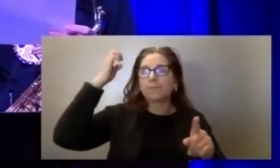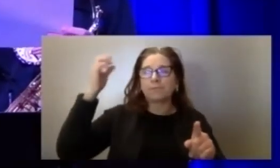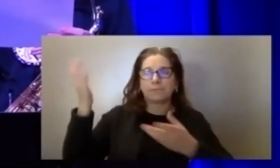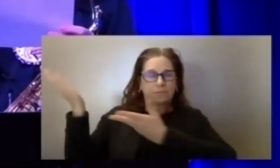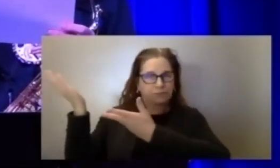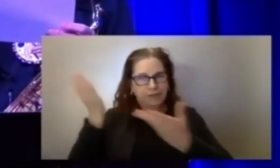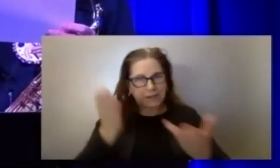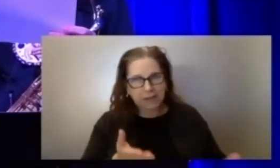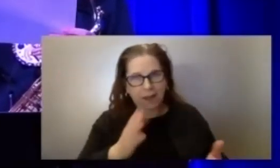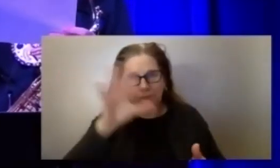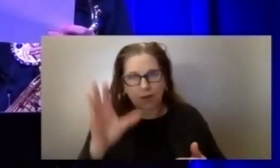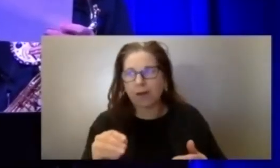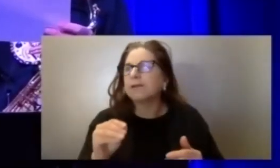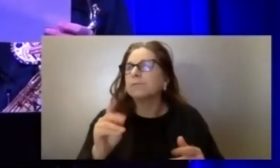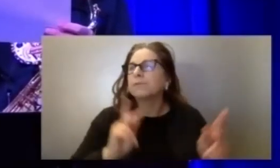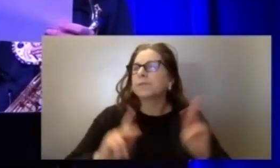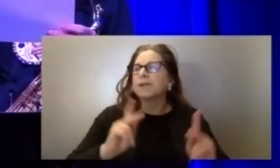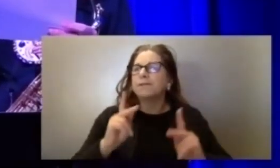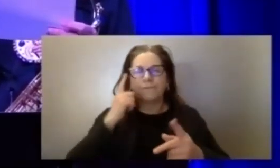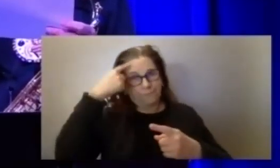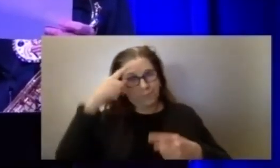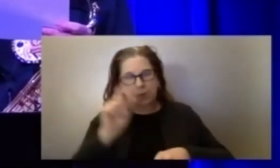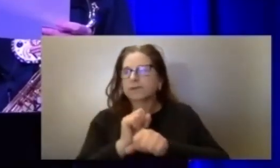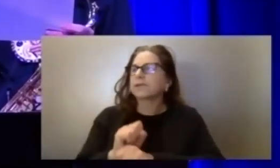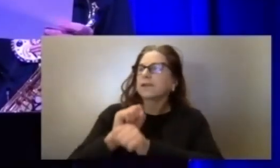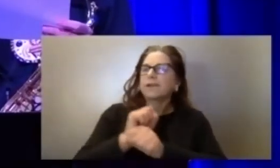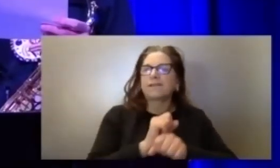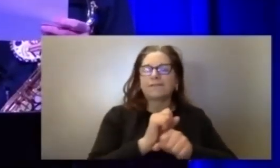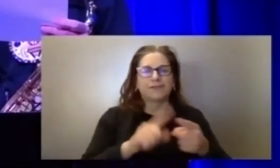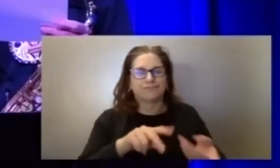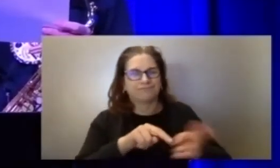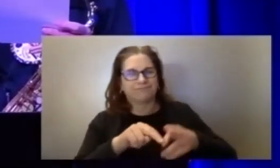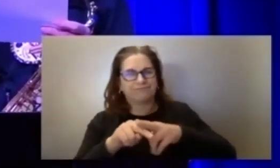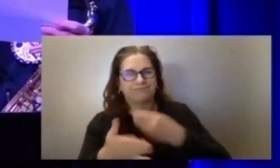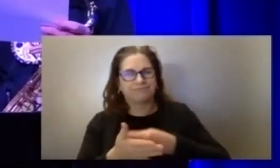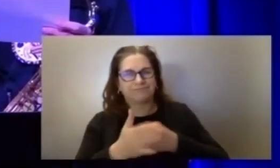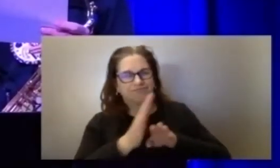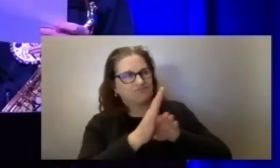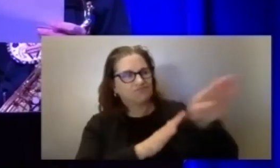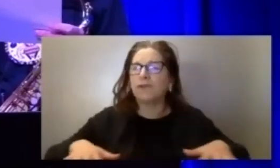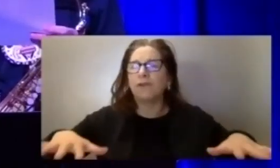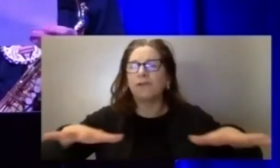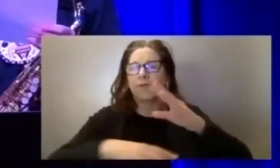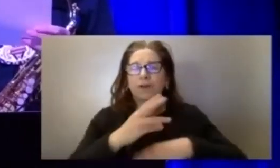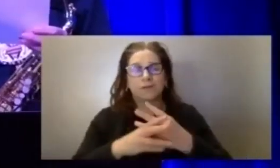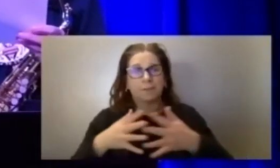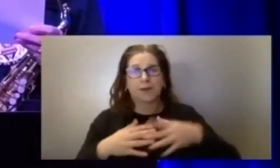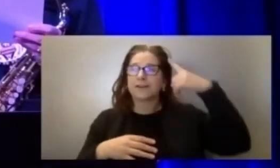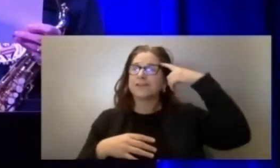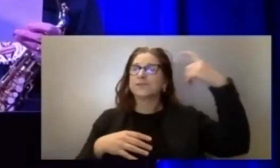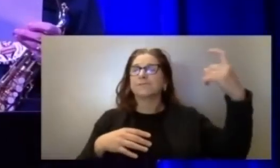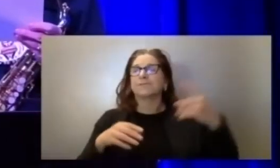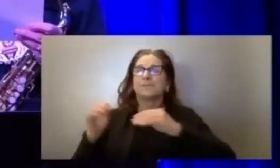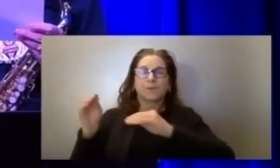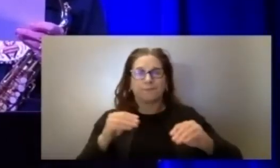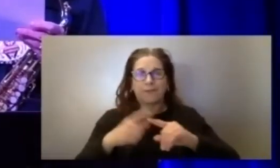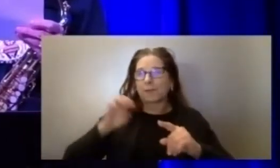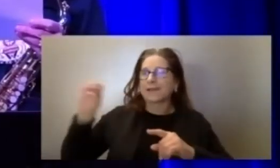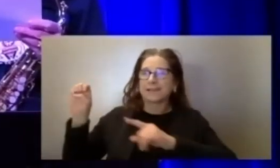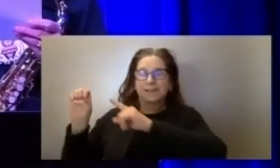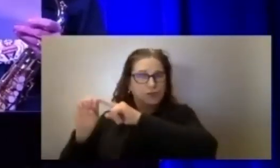peoples as slaves for their economic and land development projects here on native land, in nation's lands, and all over the world.